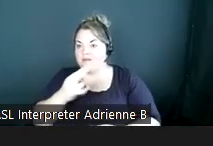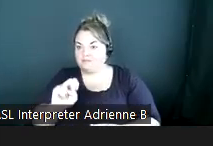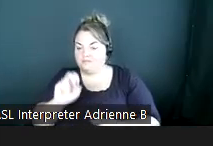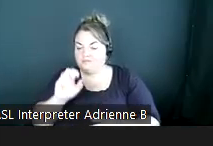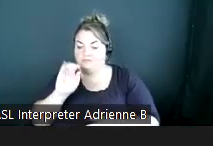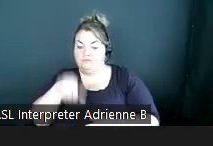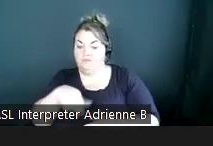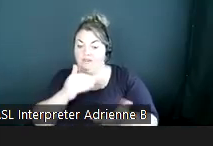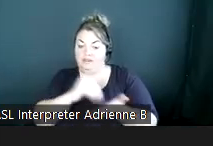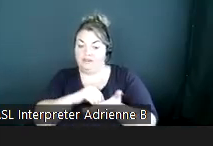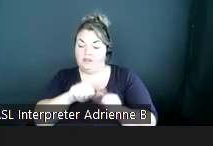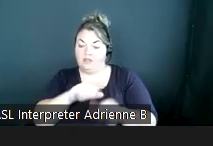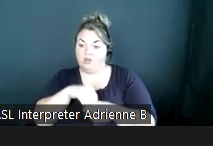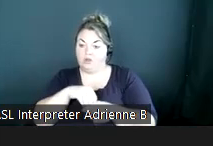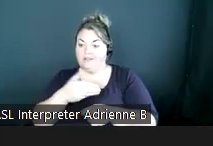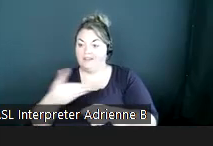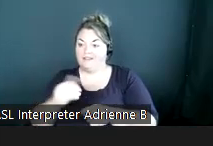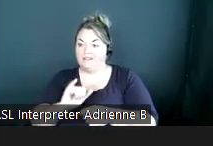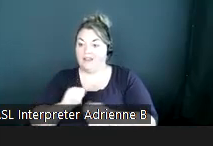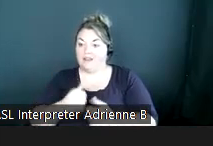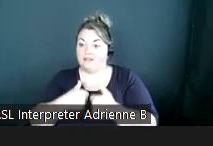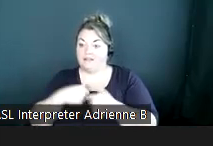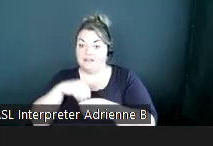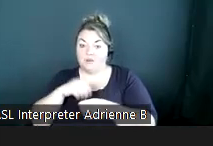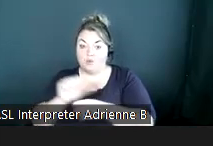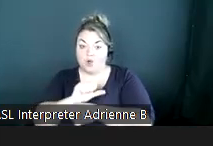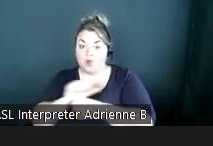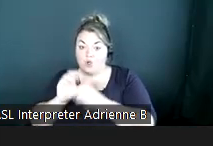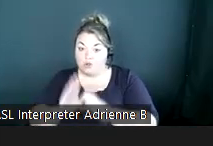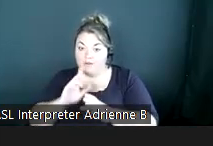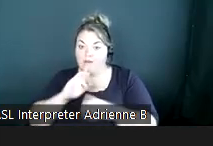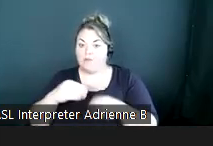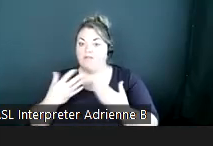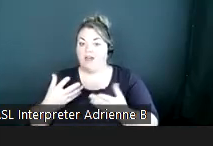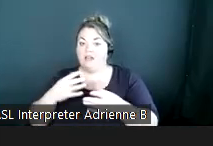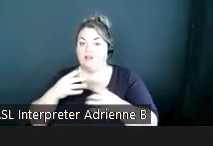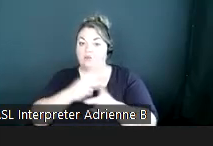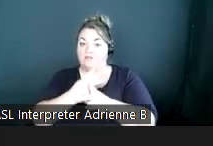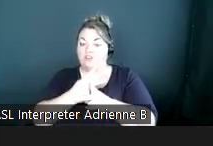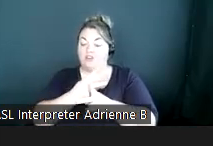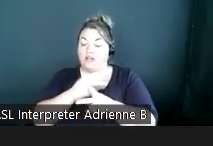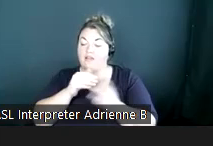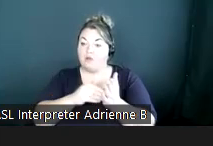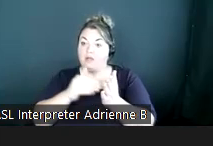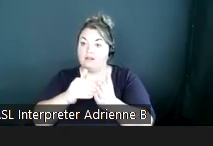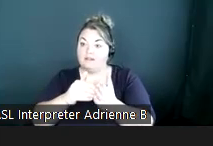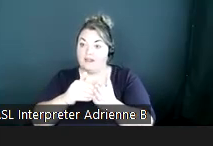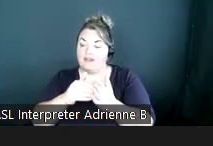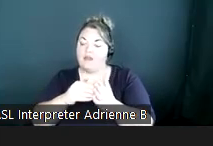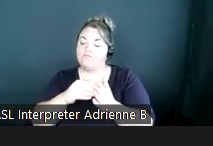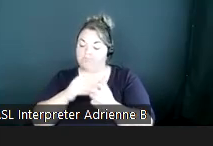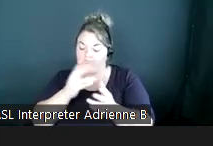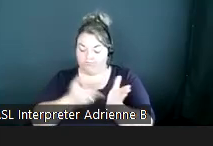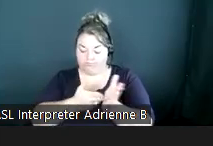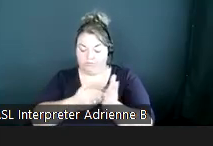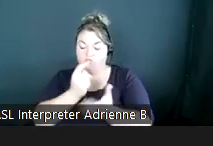can, again, include things like group living workers, that they are provided supervision at a frequency that ensures treatment is appropriate and